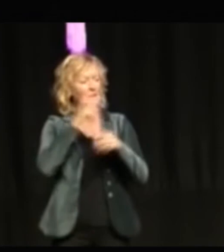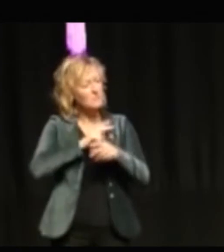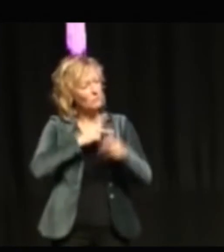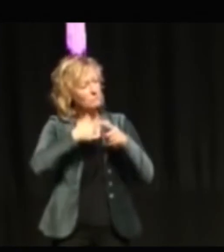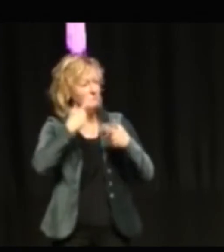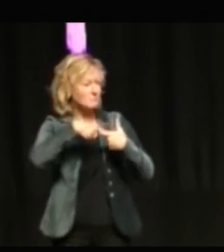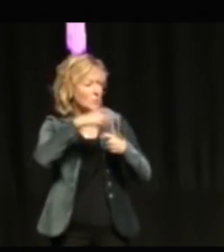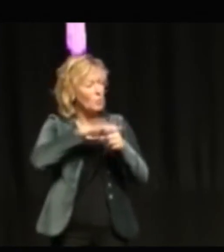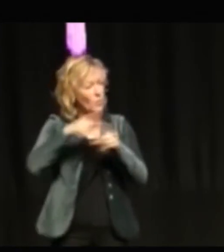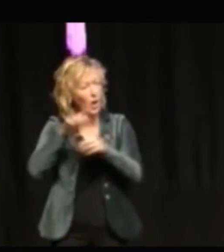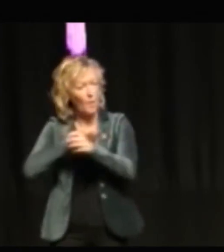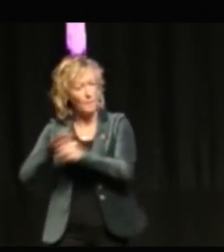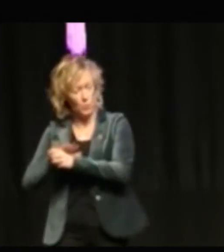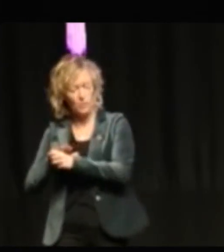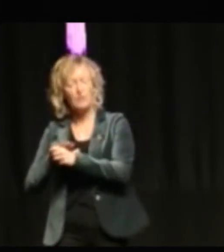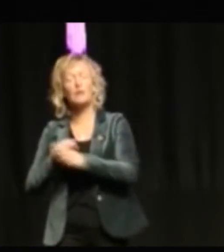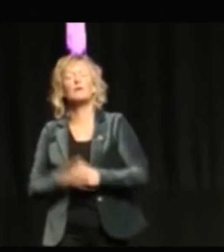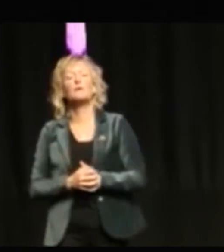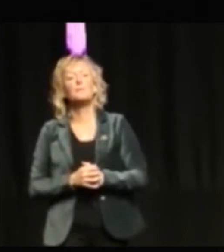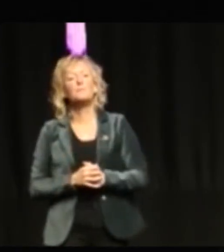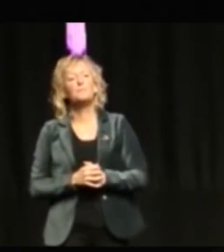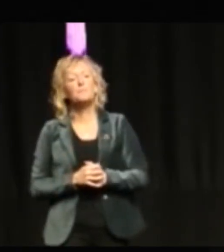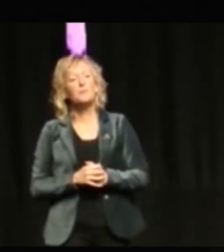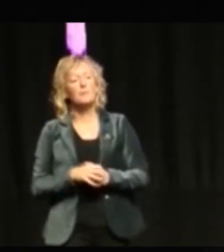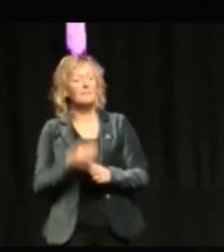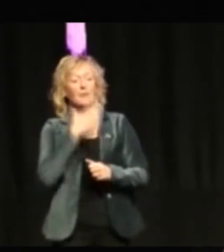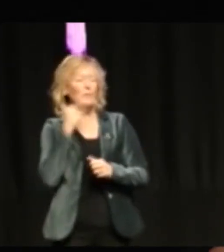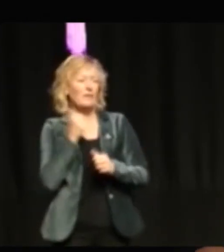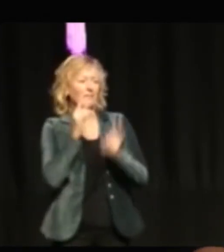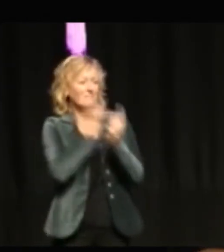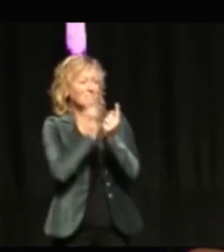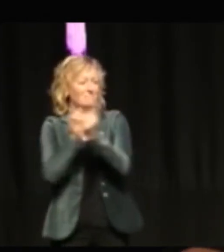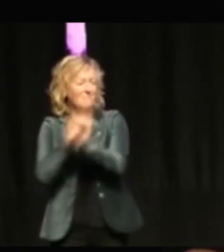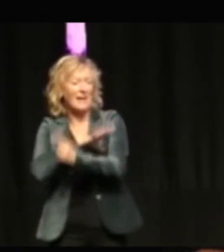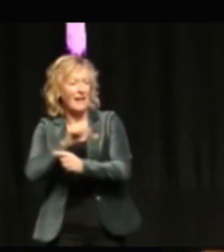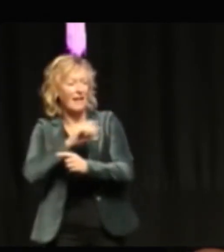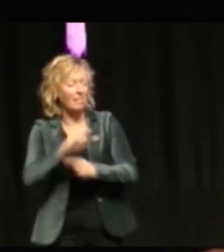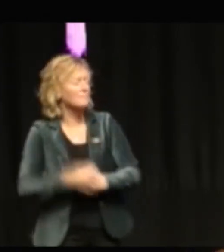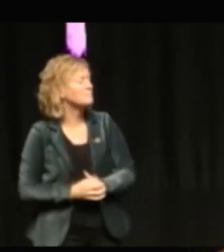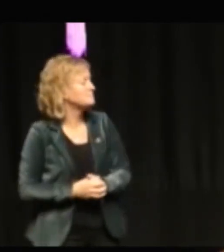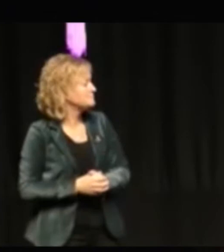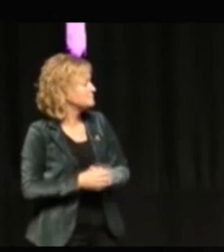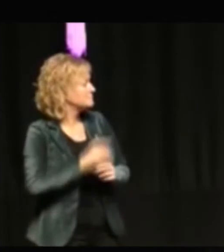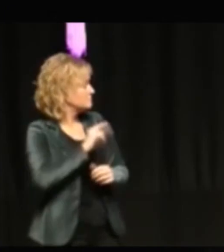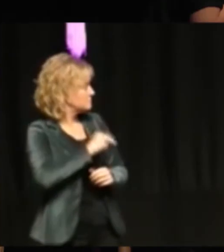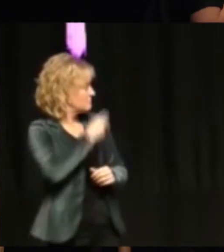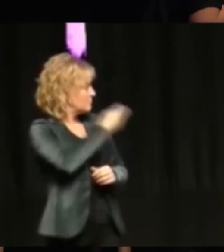And but we haven't yet had meetings around it. But we know that the committee has